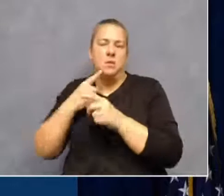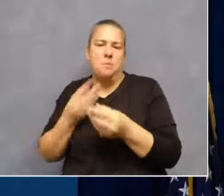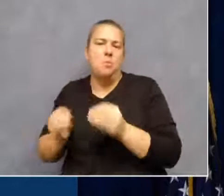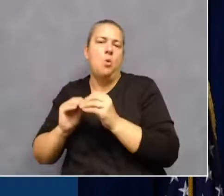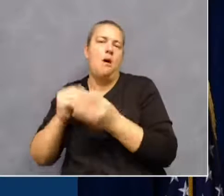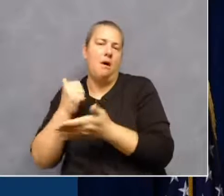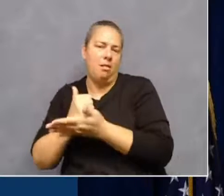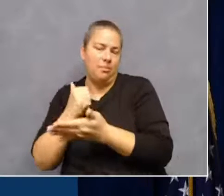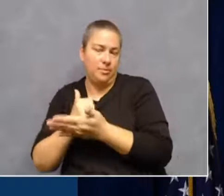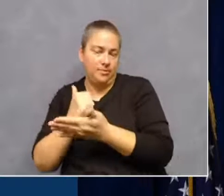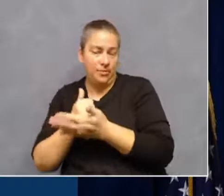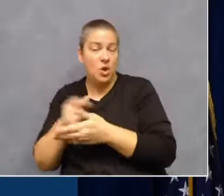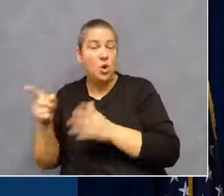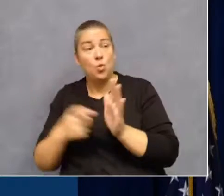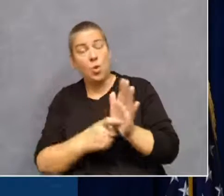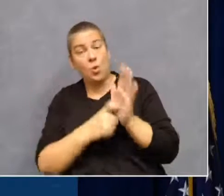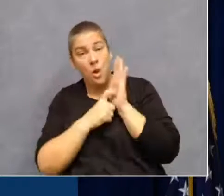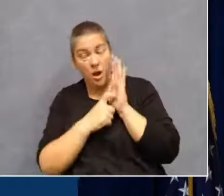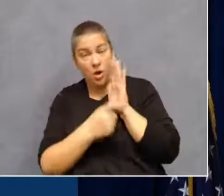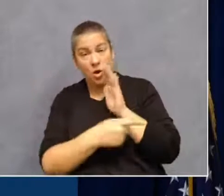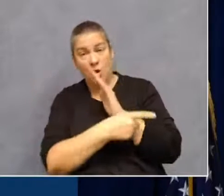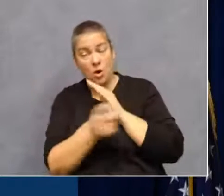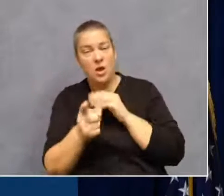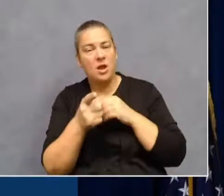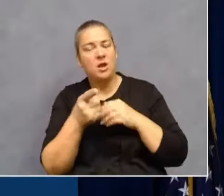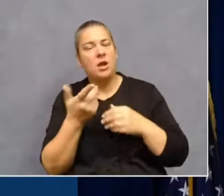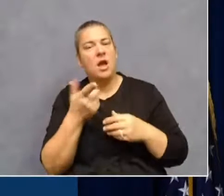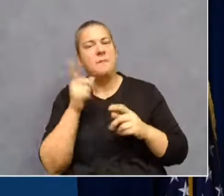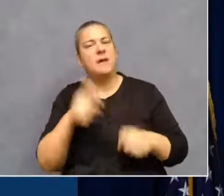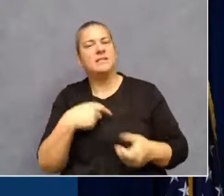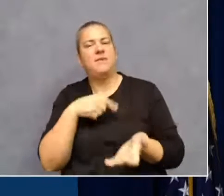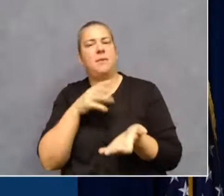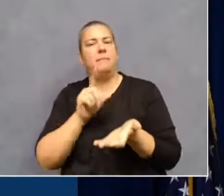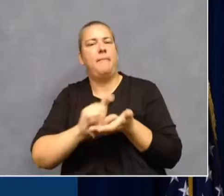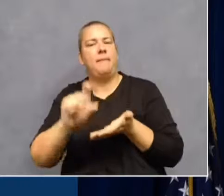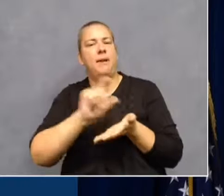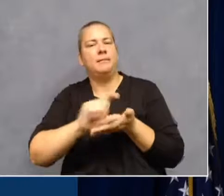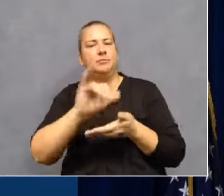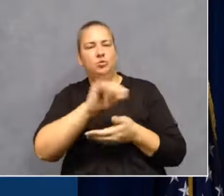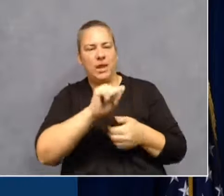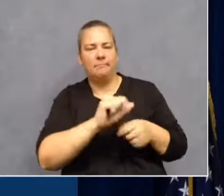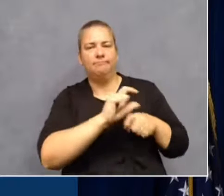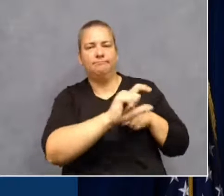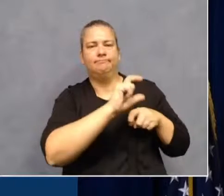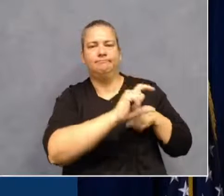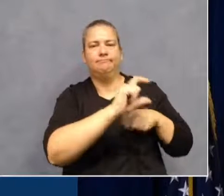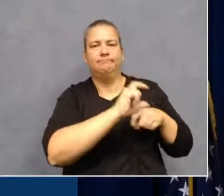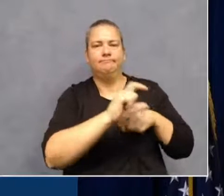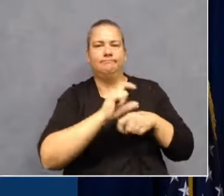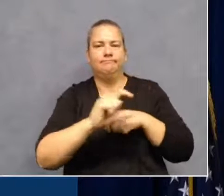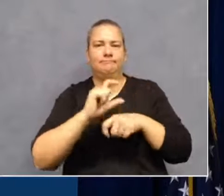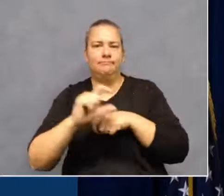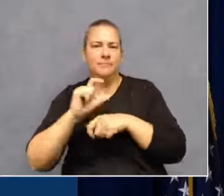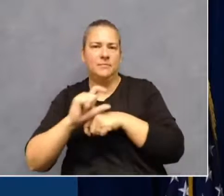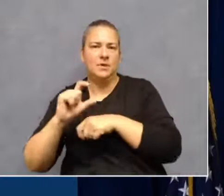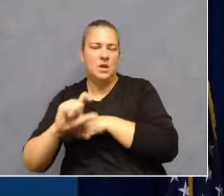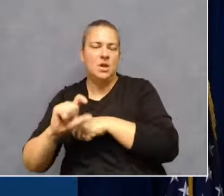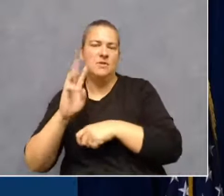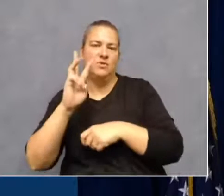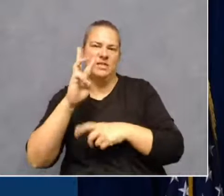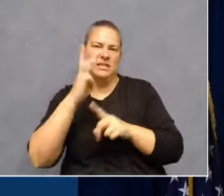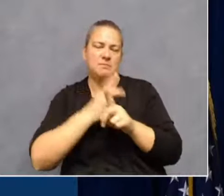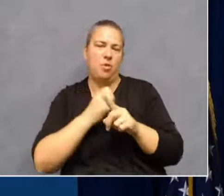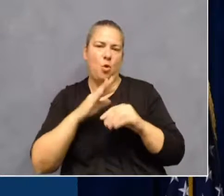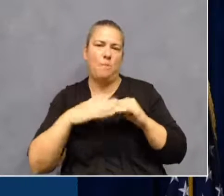that utilities enter into payment plans with residential customers for a minimum of 6 months beginning November the 6th.